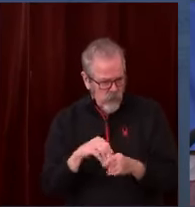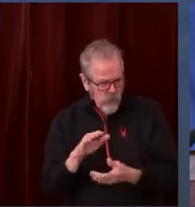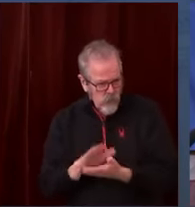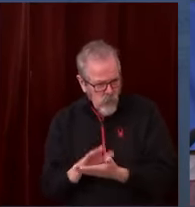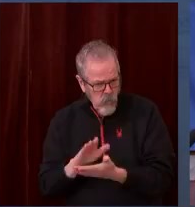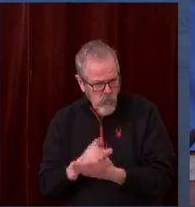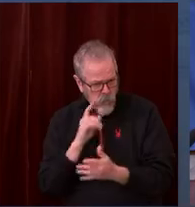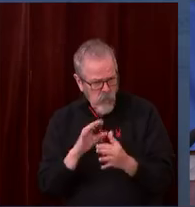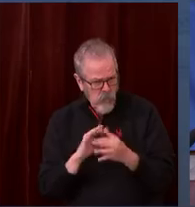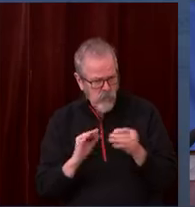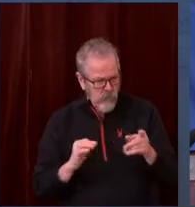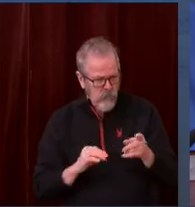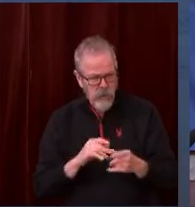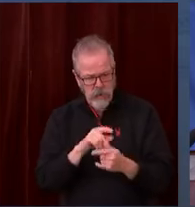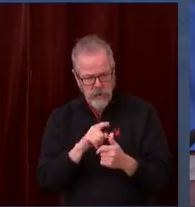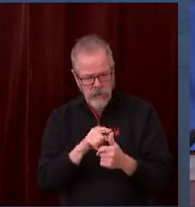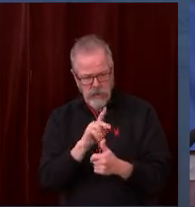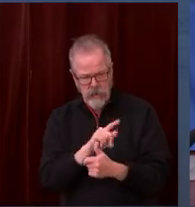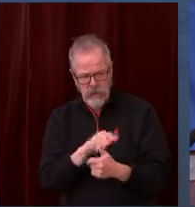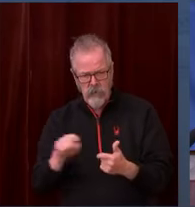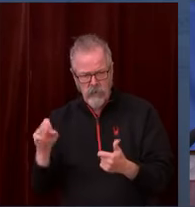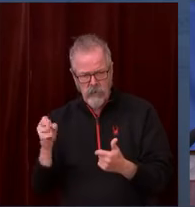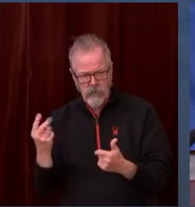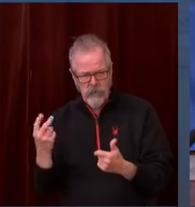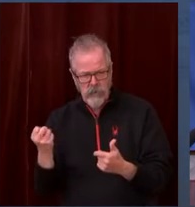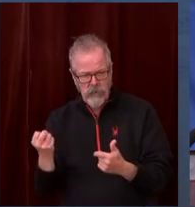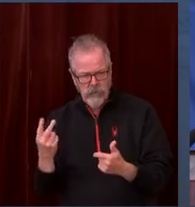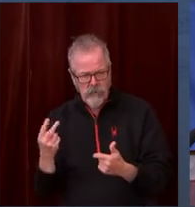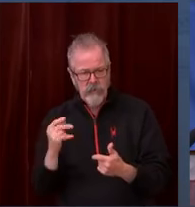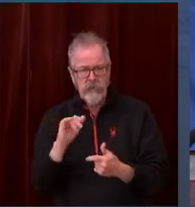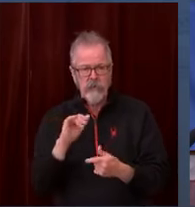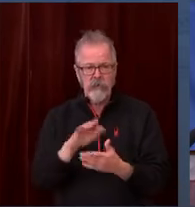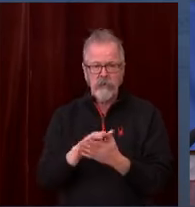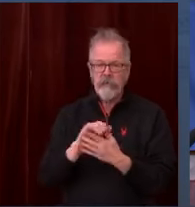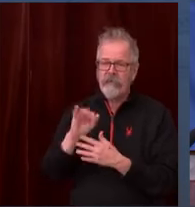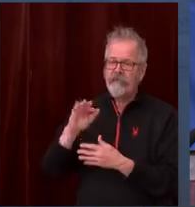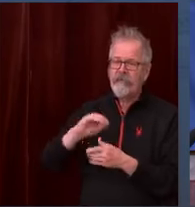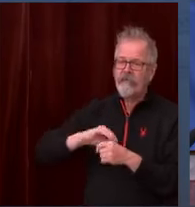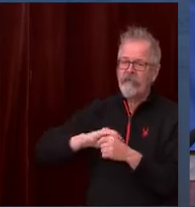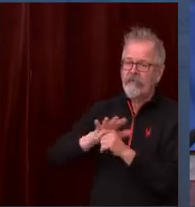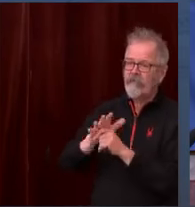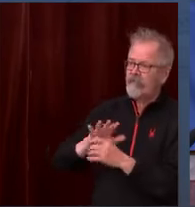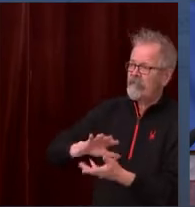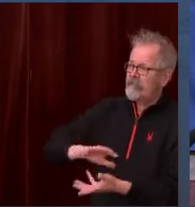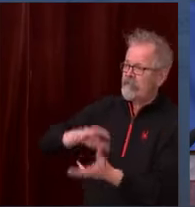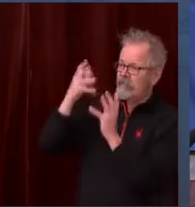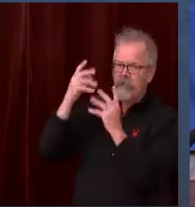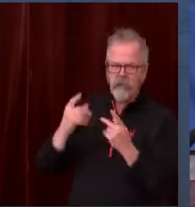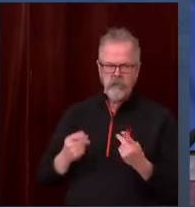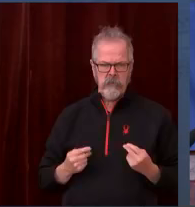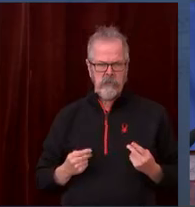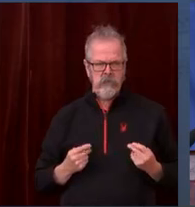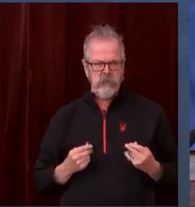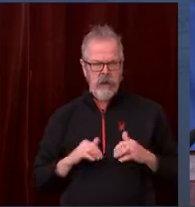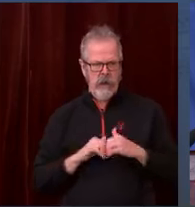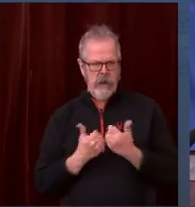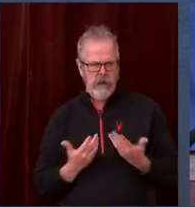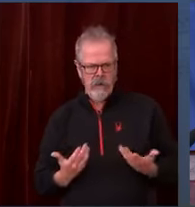next year, or just in general? What is your plan for improving equity in K-12 schools? Well, we talked about early child